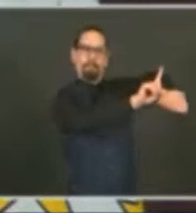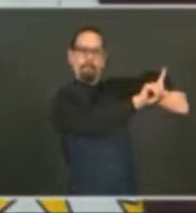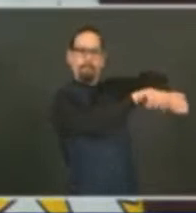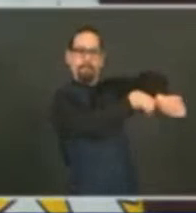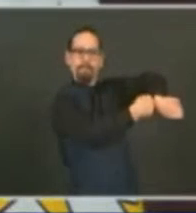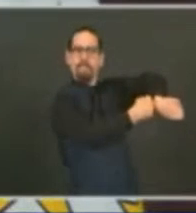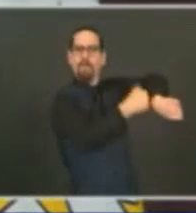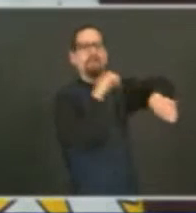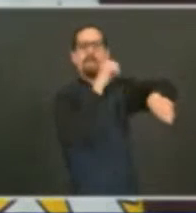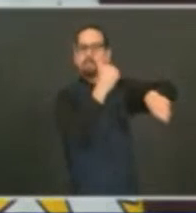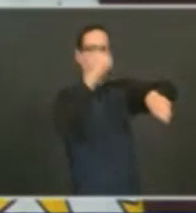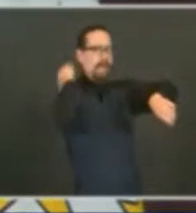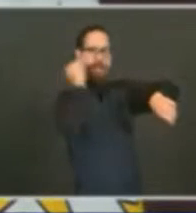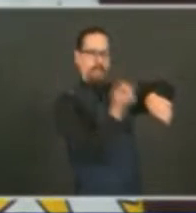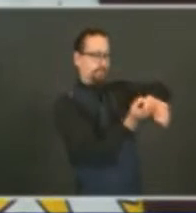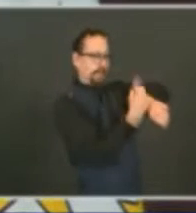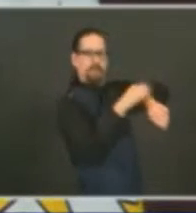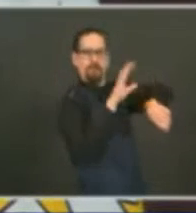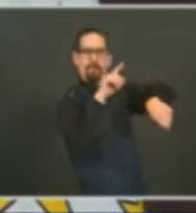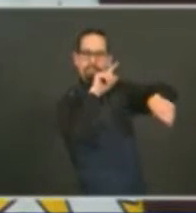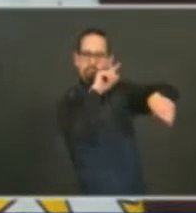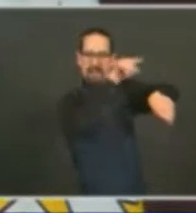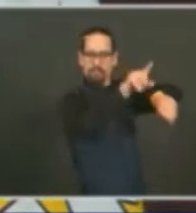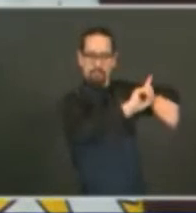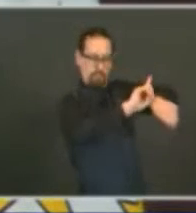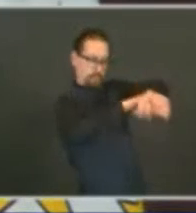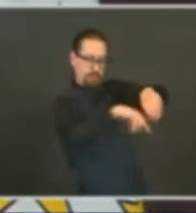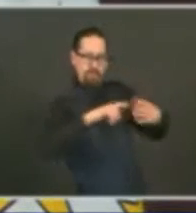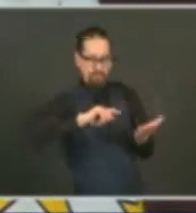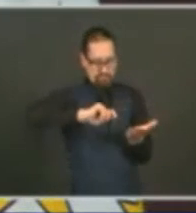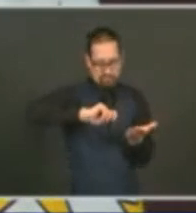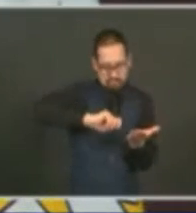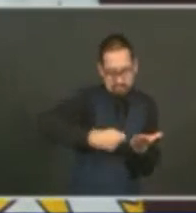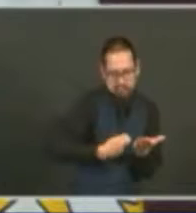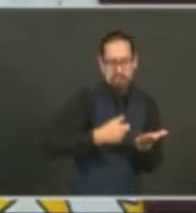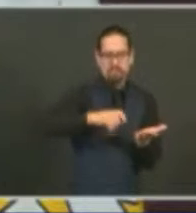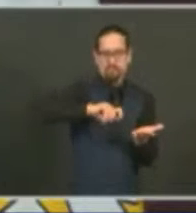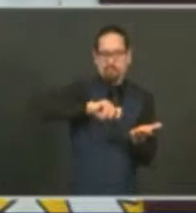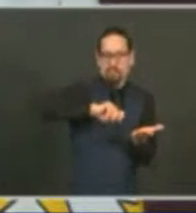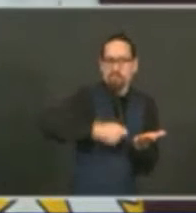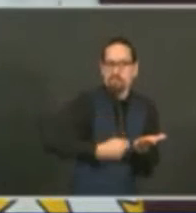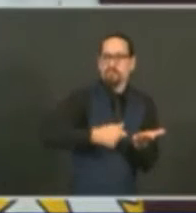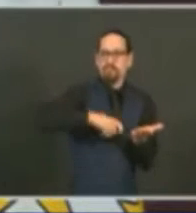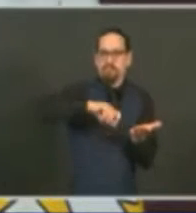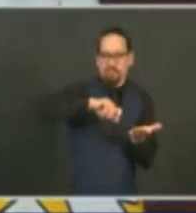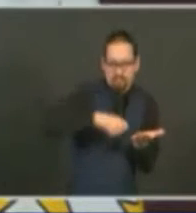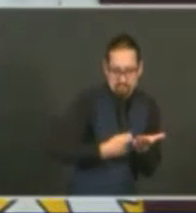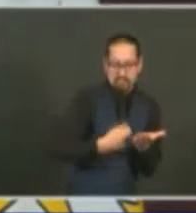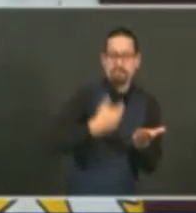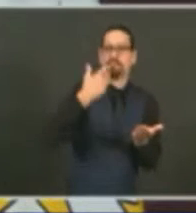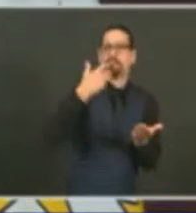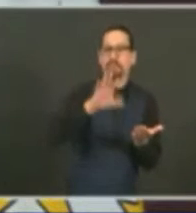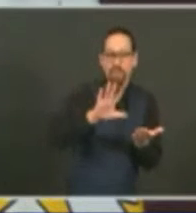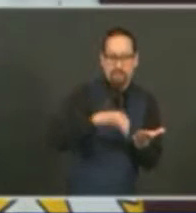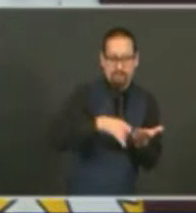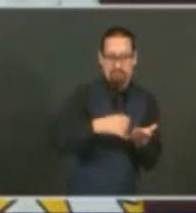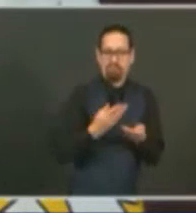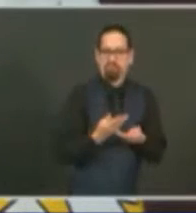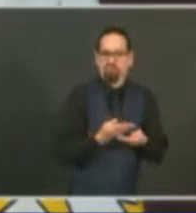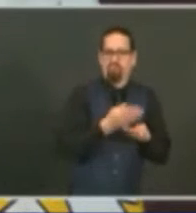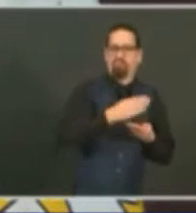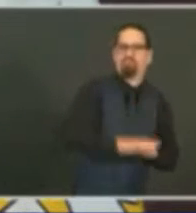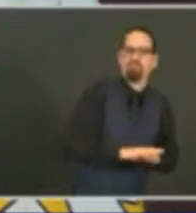will take place. An adhesive will be removed, the card will be closed, and it will be laid on a flat surface